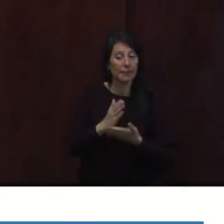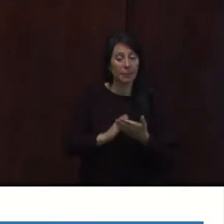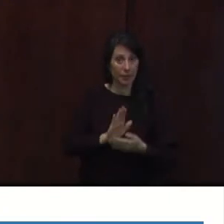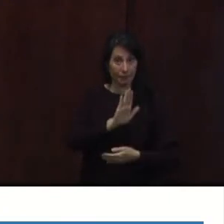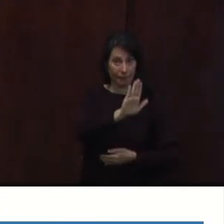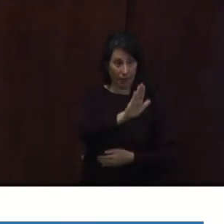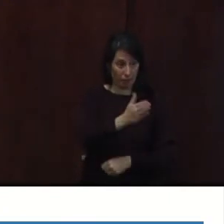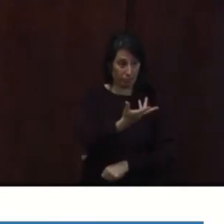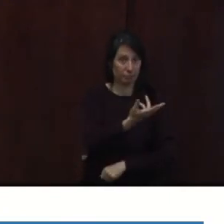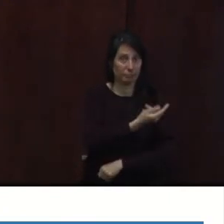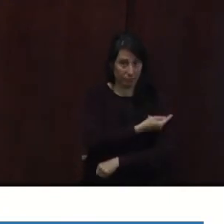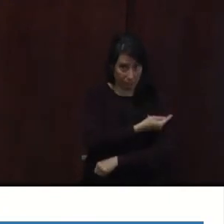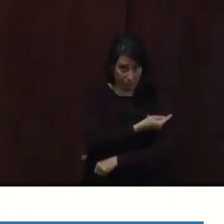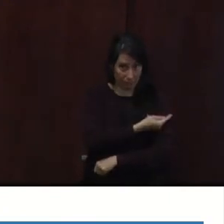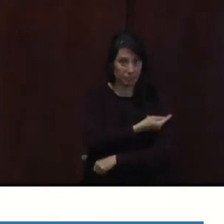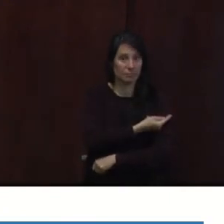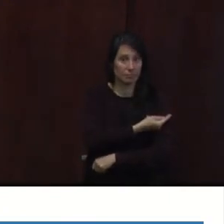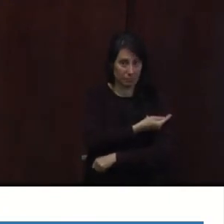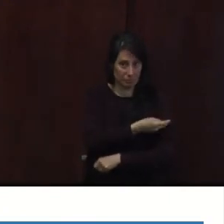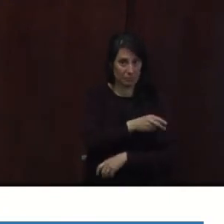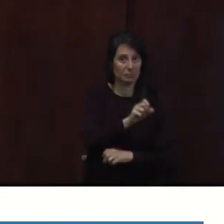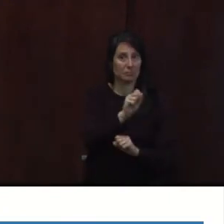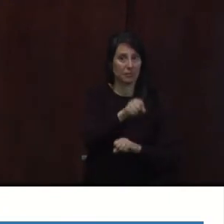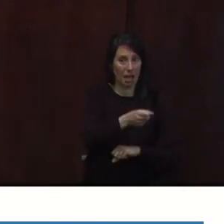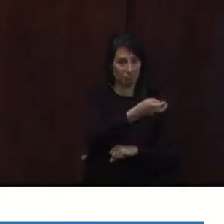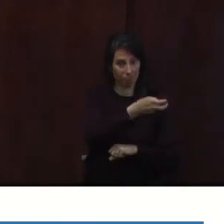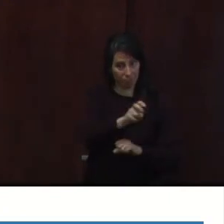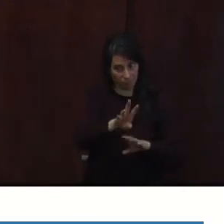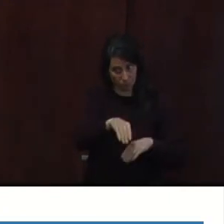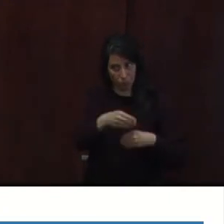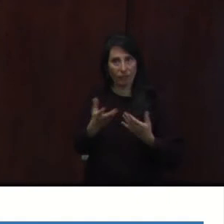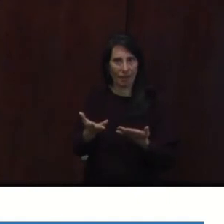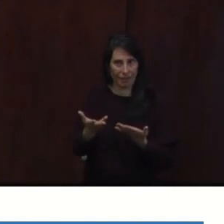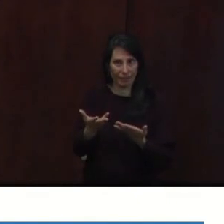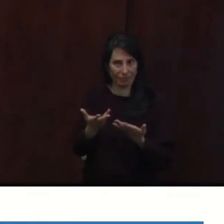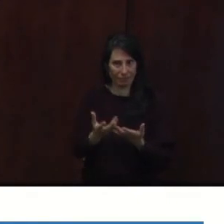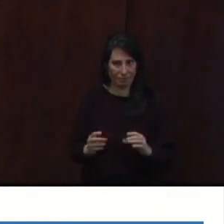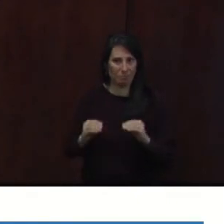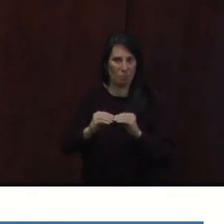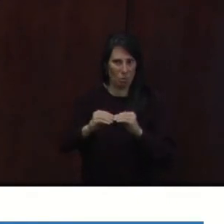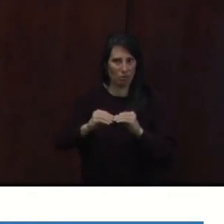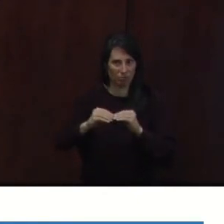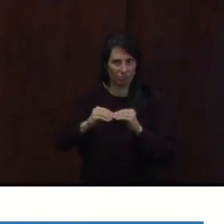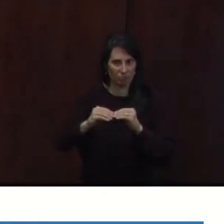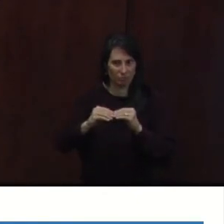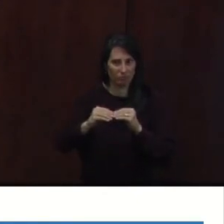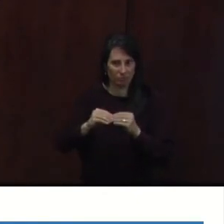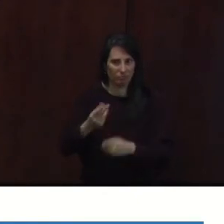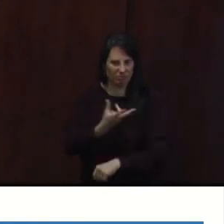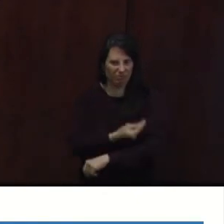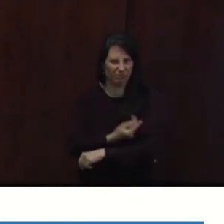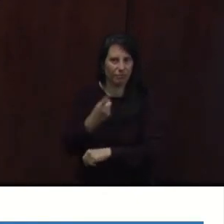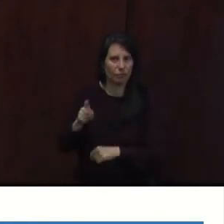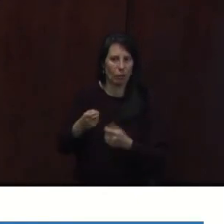to also help provide vaccinations for that now expanded healthcare worker group.